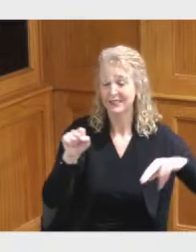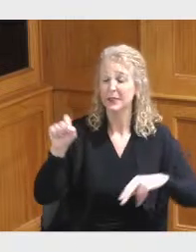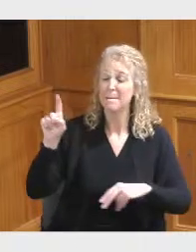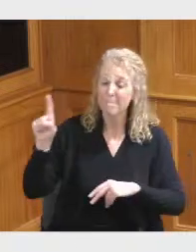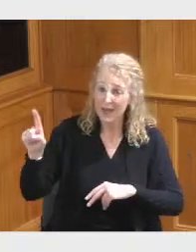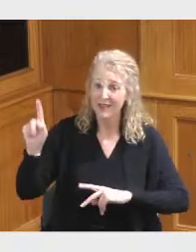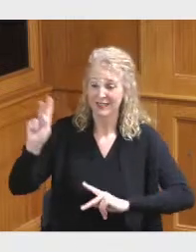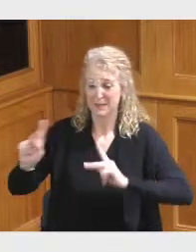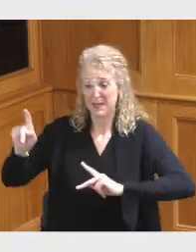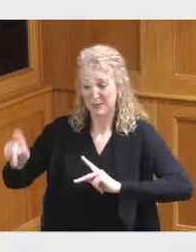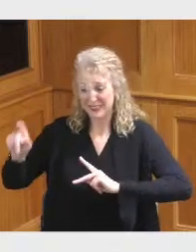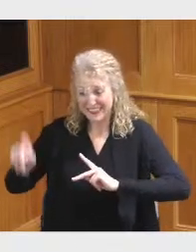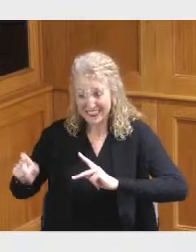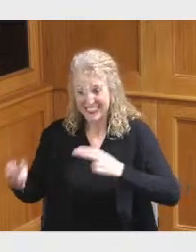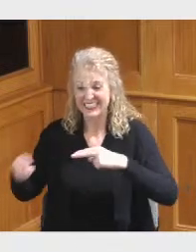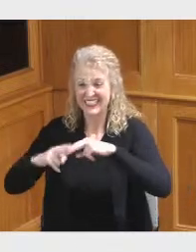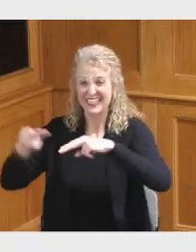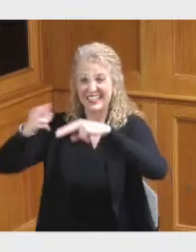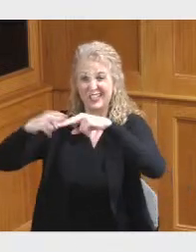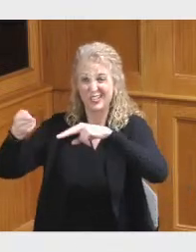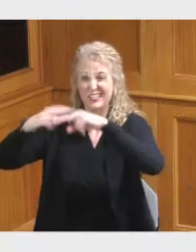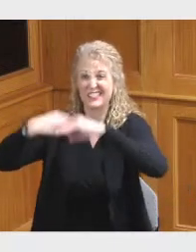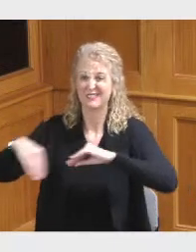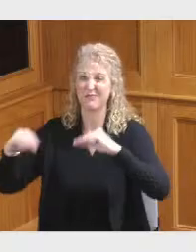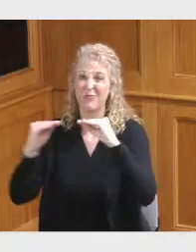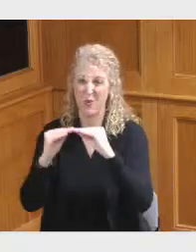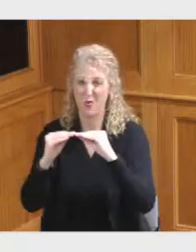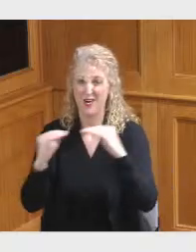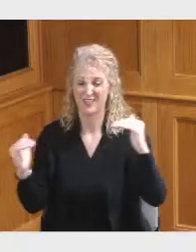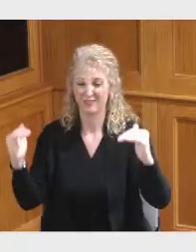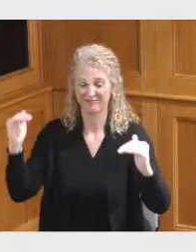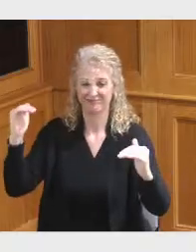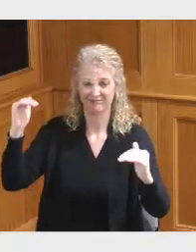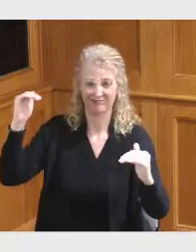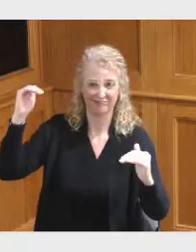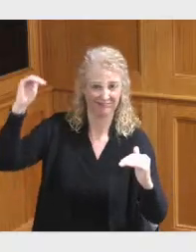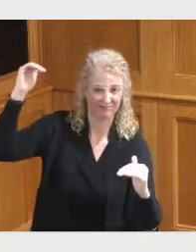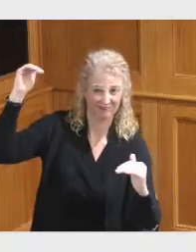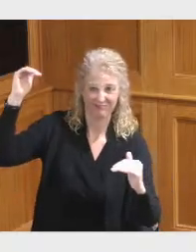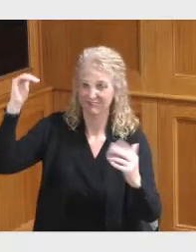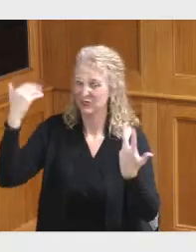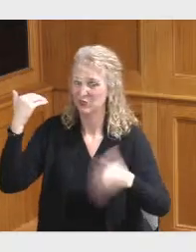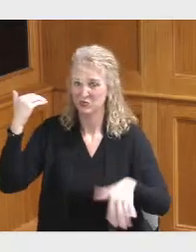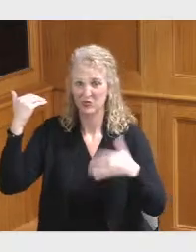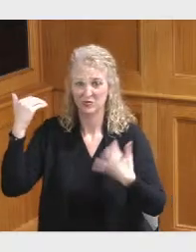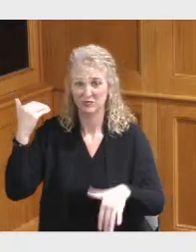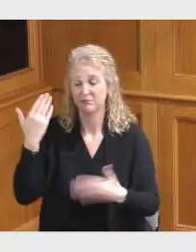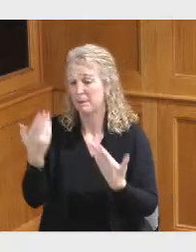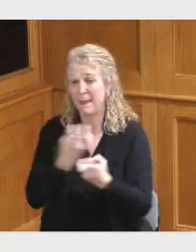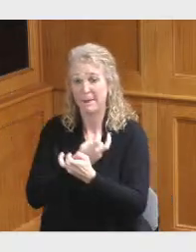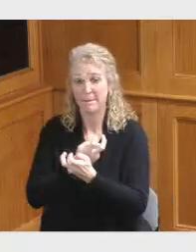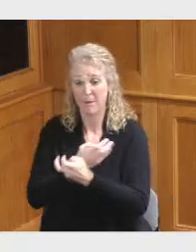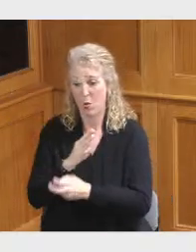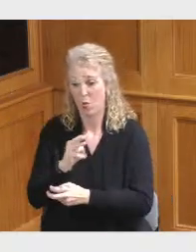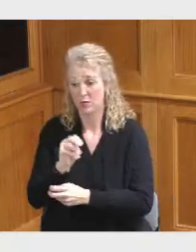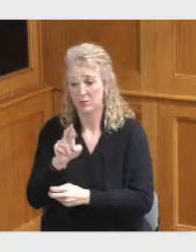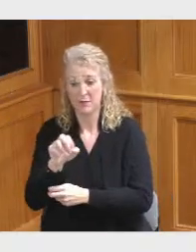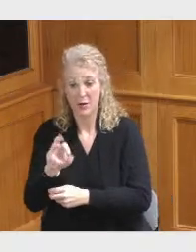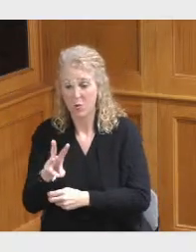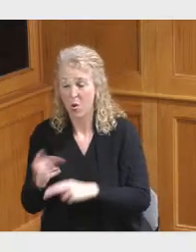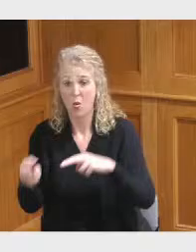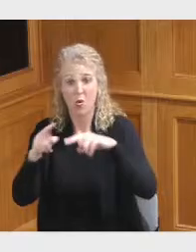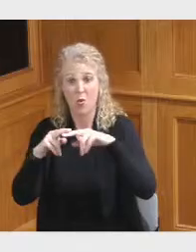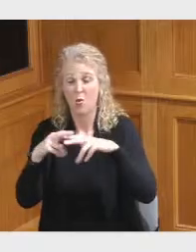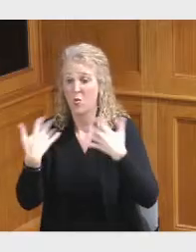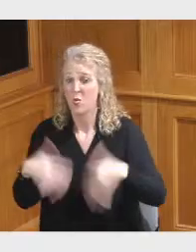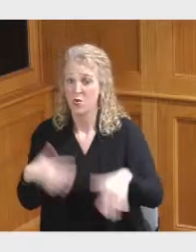of patients who are being listed who need a kidney or a liver or a bone marrow transplant is going up as well.